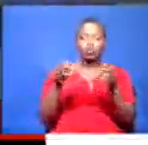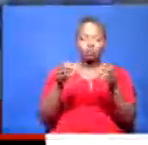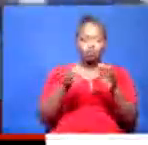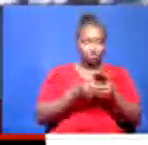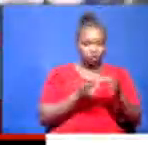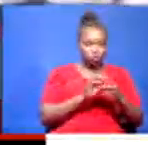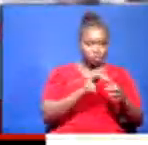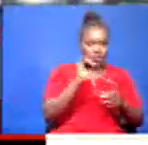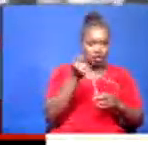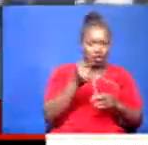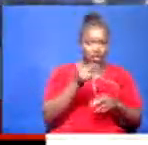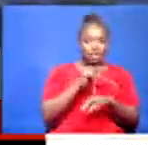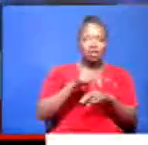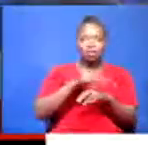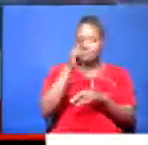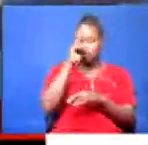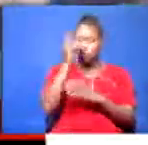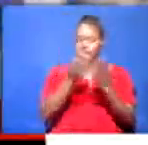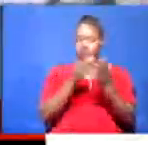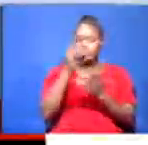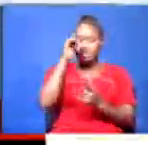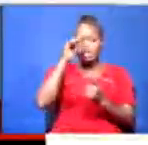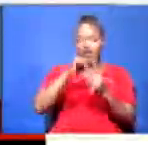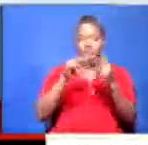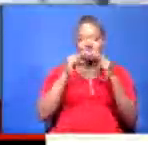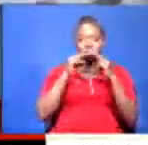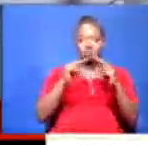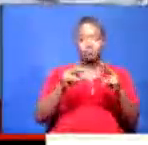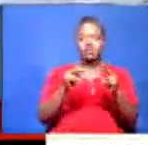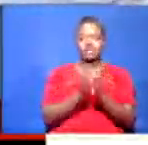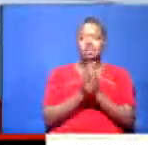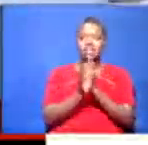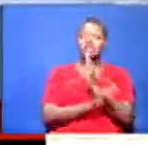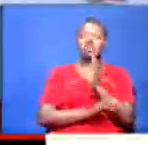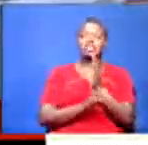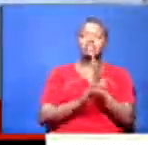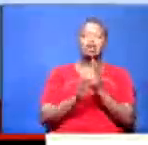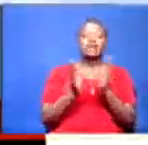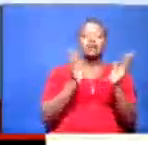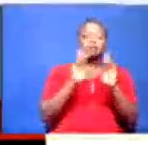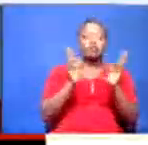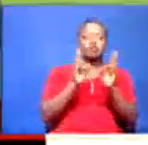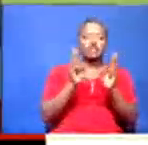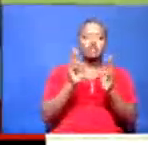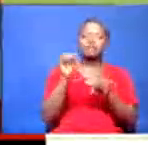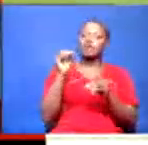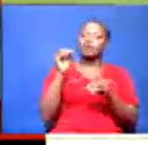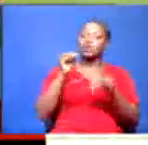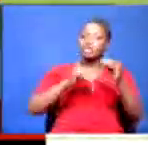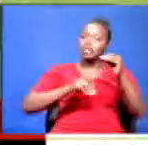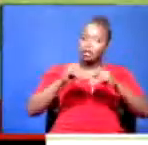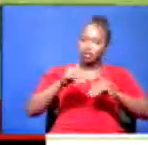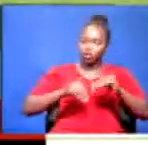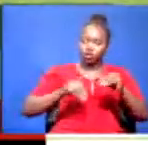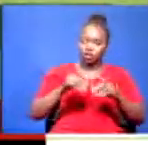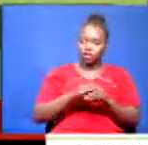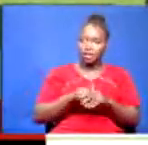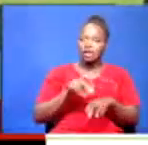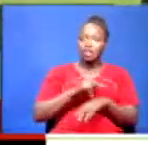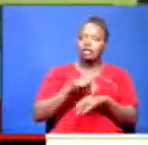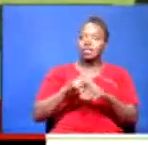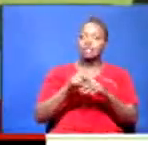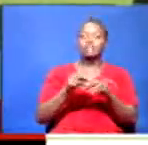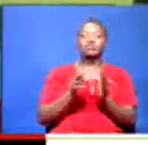Police Service was aimed at promoting peace as the country builds up to the August general elections. National Cohesion